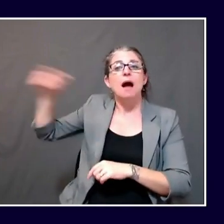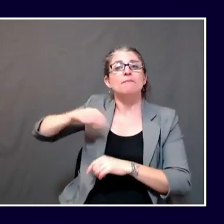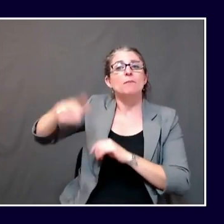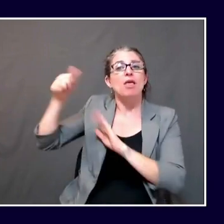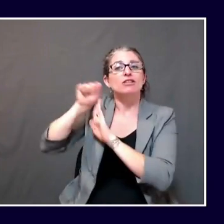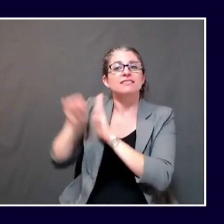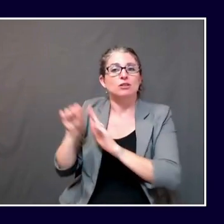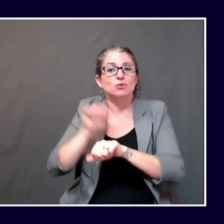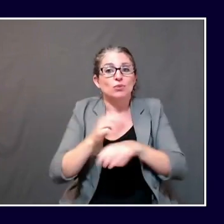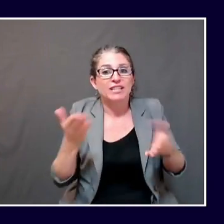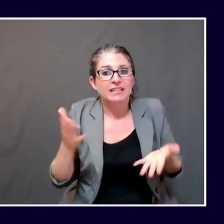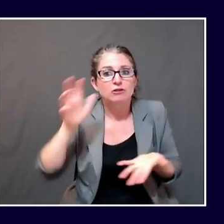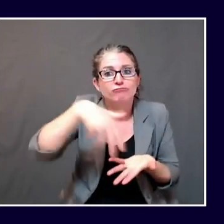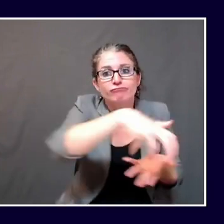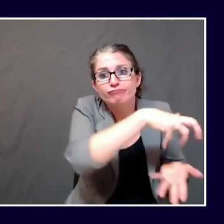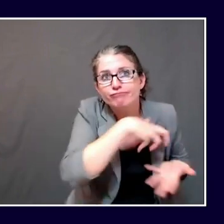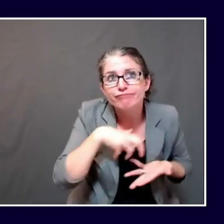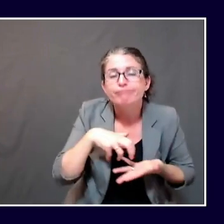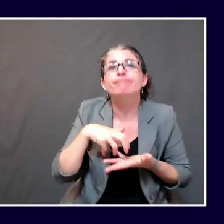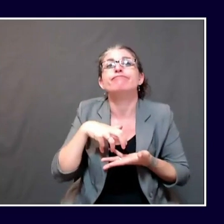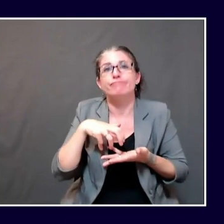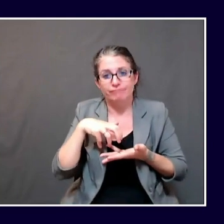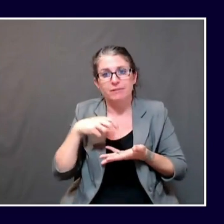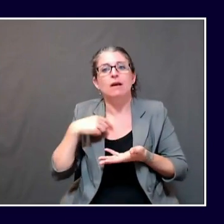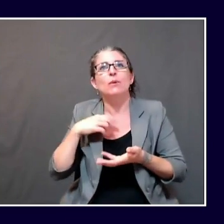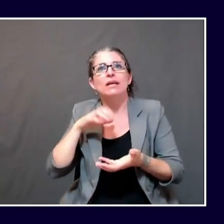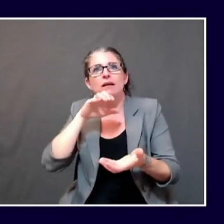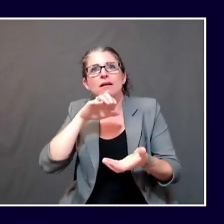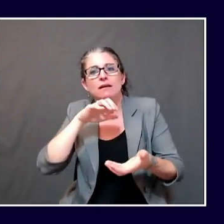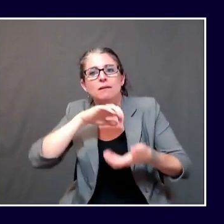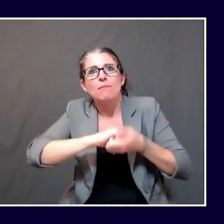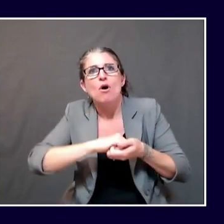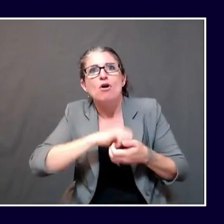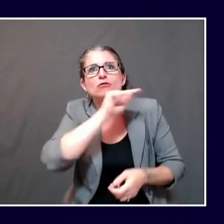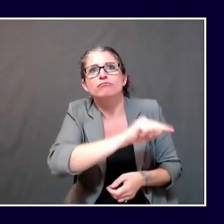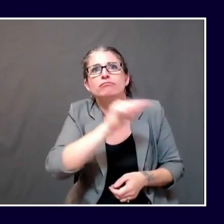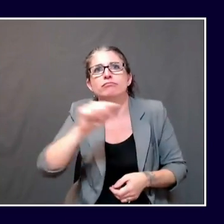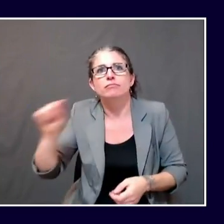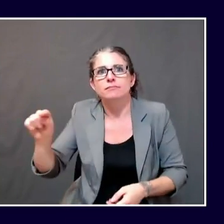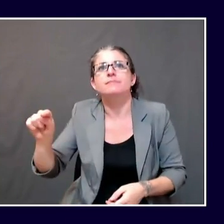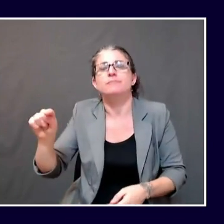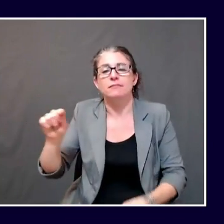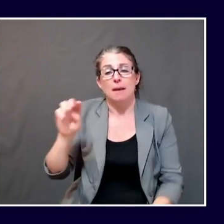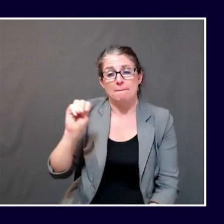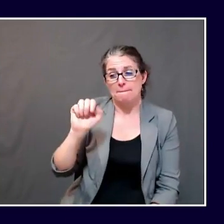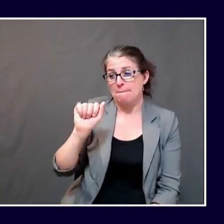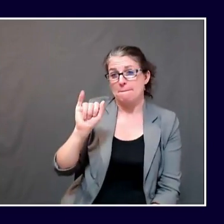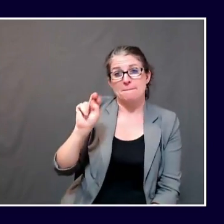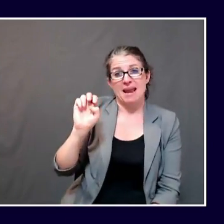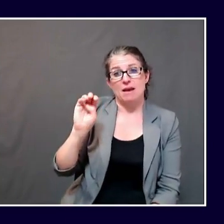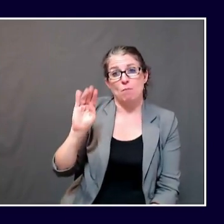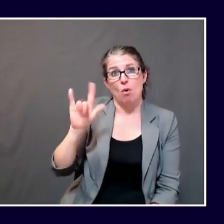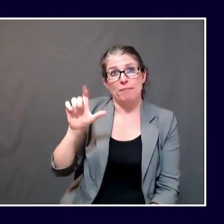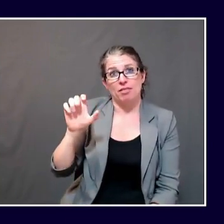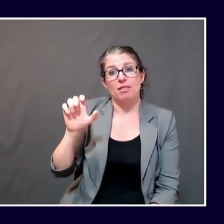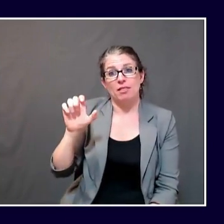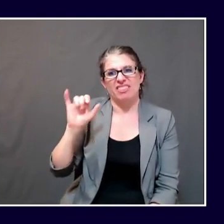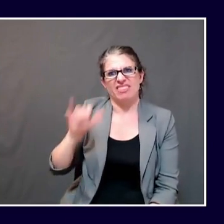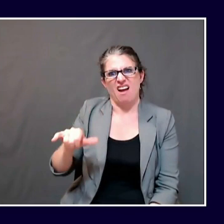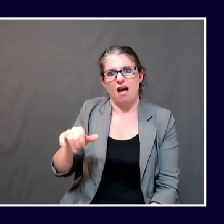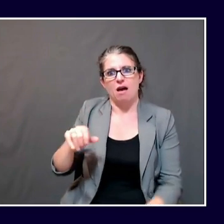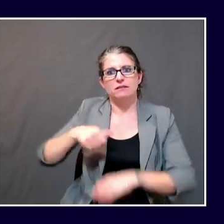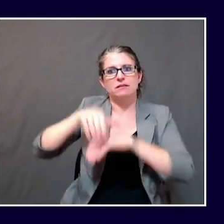Maine Mobile and other partners, we've been able to aggressively test and isolate and quarantine people. So far, we've had a